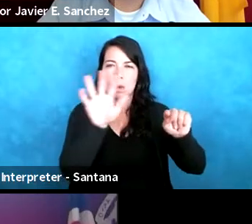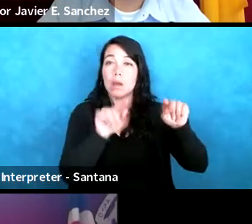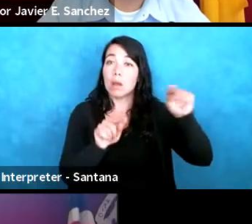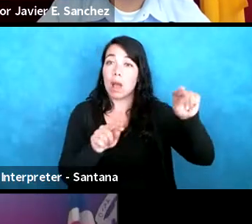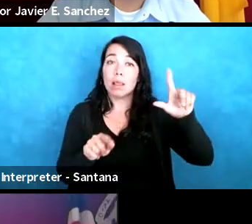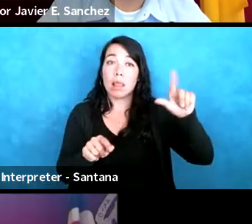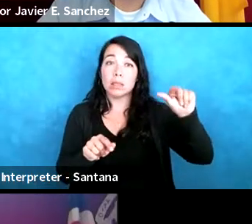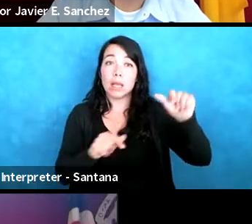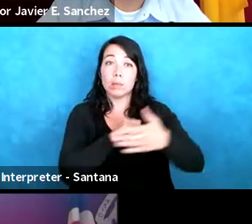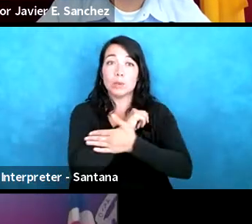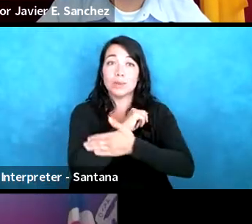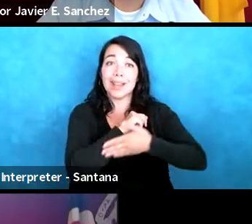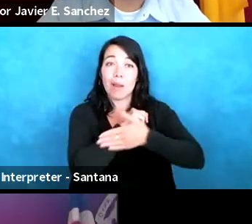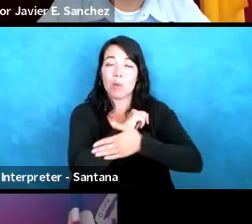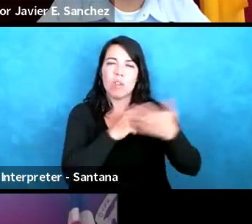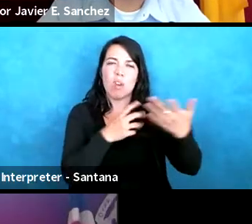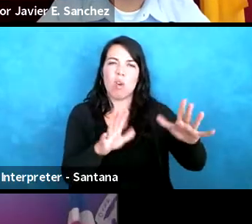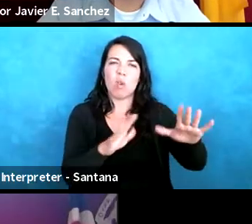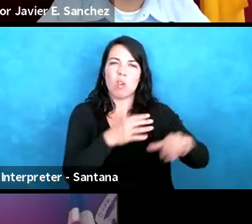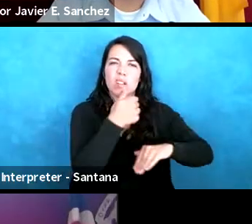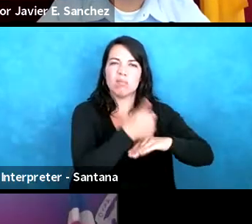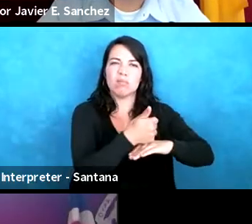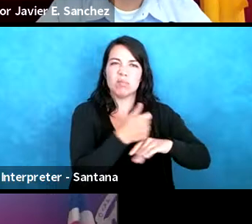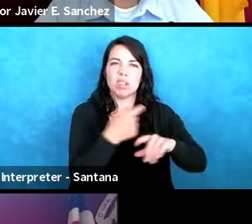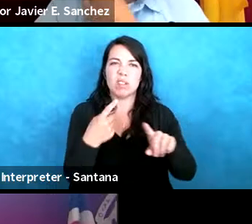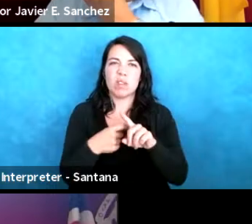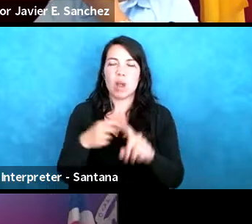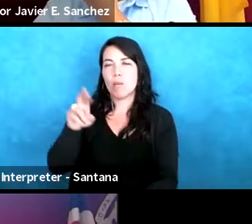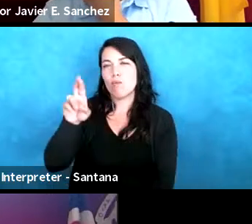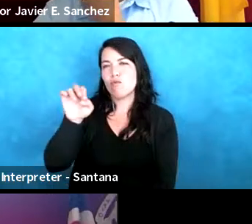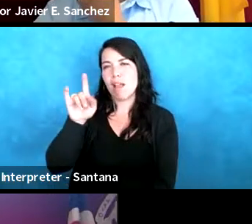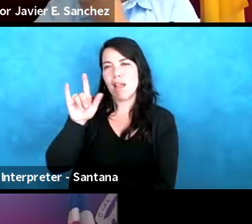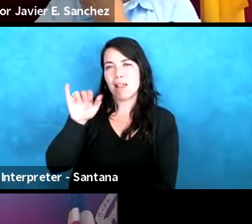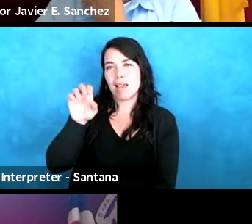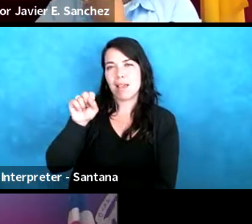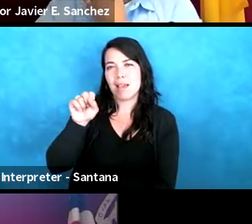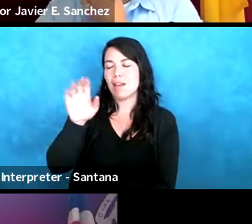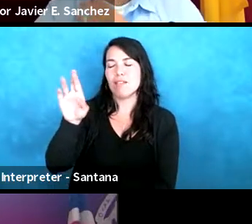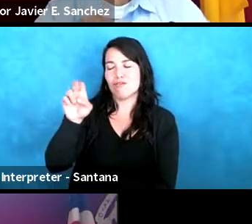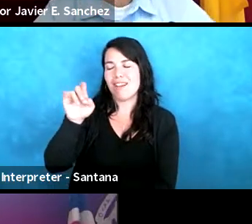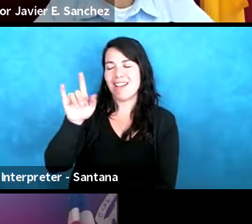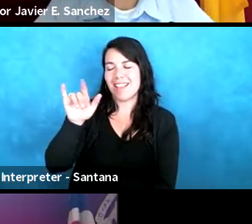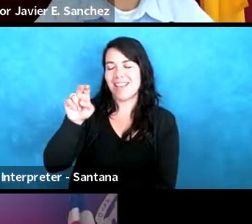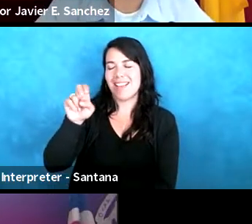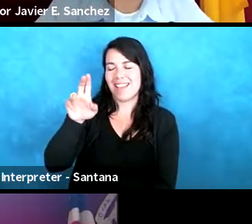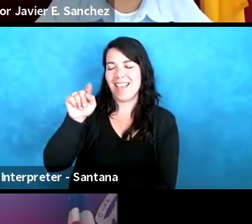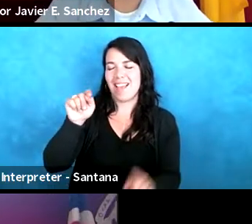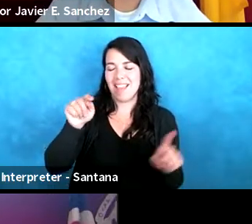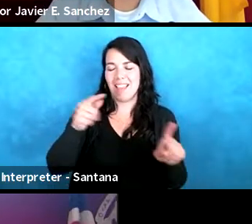their internet, and that comes actually from Sombrio Elementary. They have a hub there.